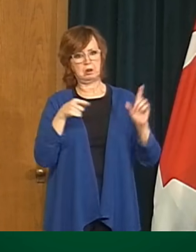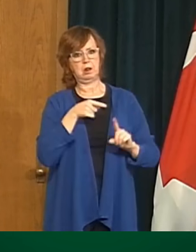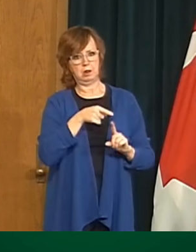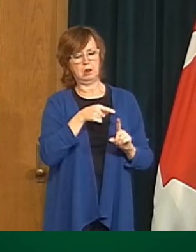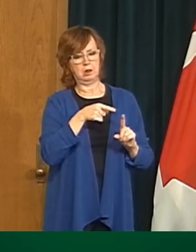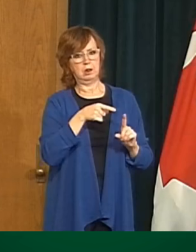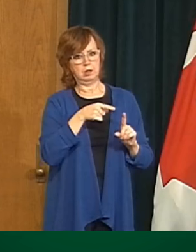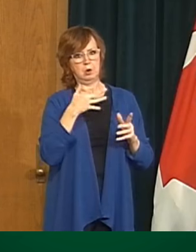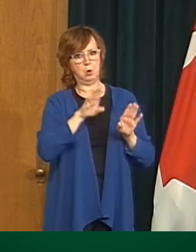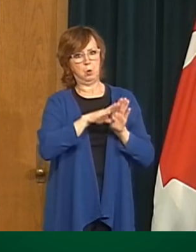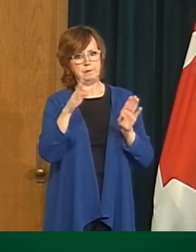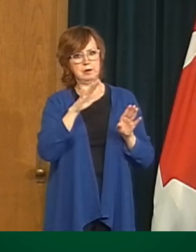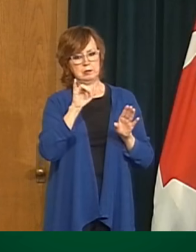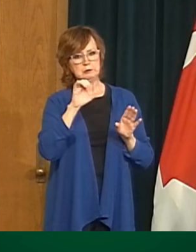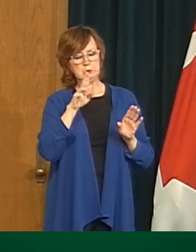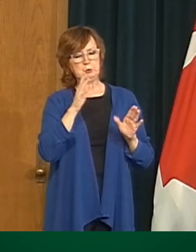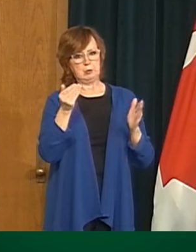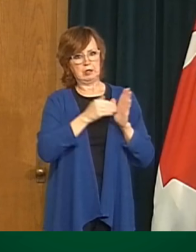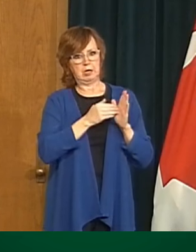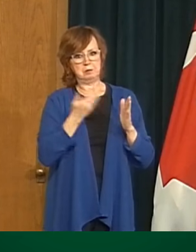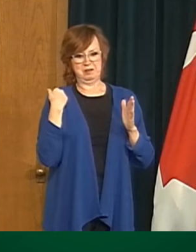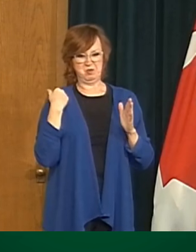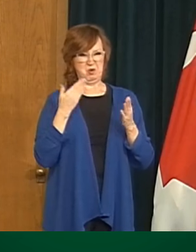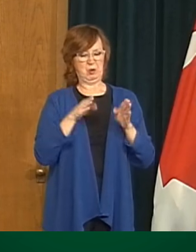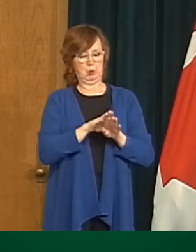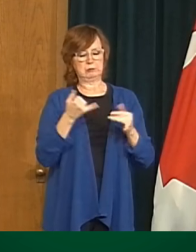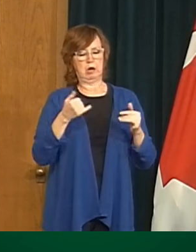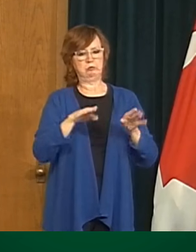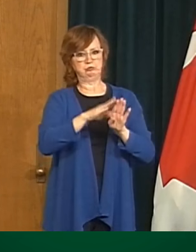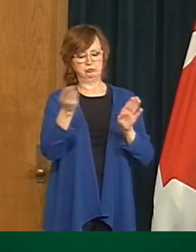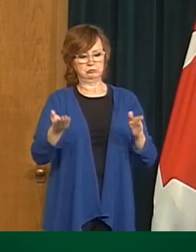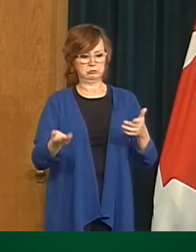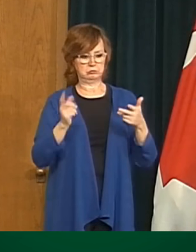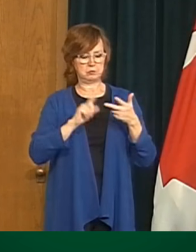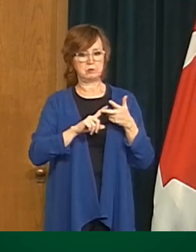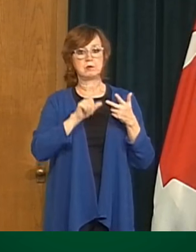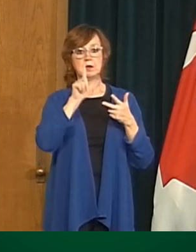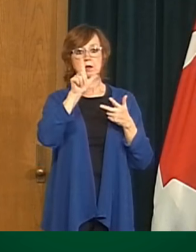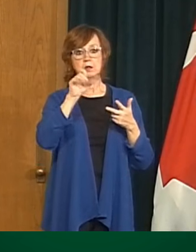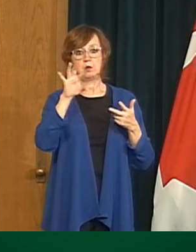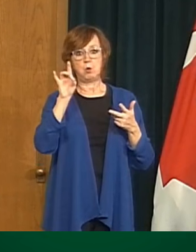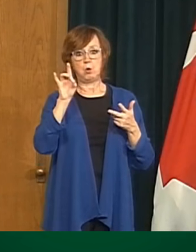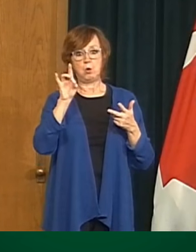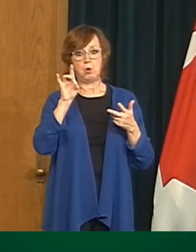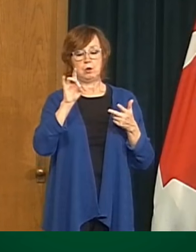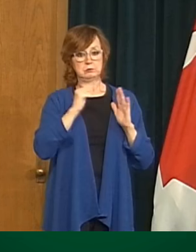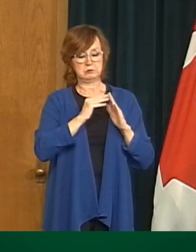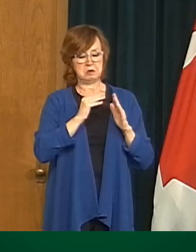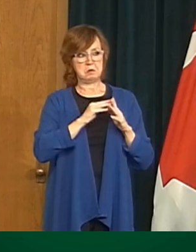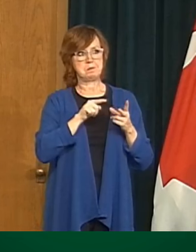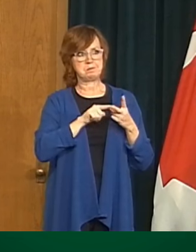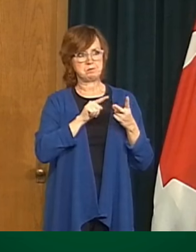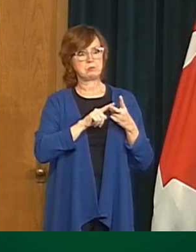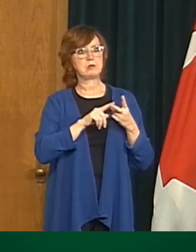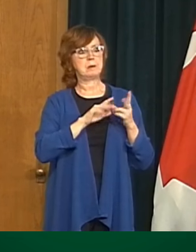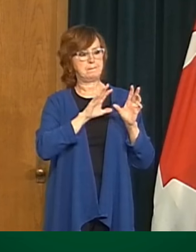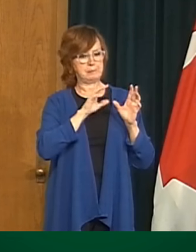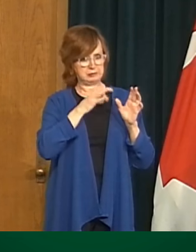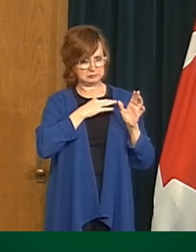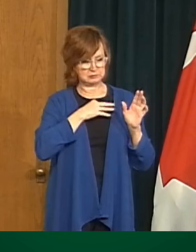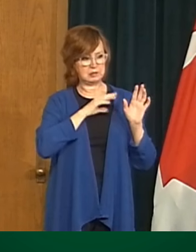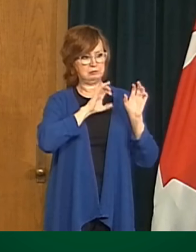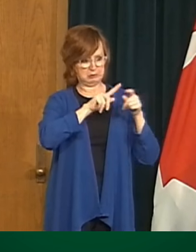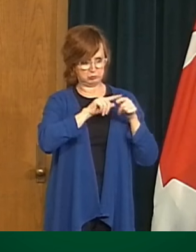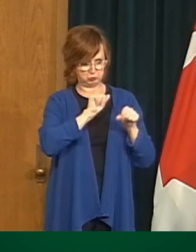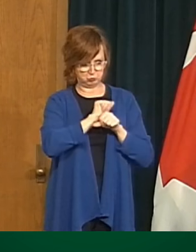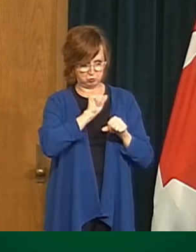on, including in Lloydminster, we are seeing staff coming back to work that have met those requirements and have been testing negative, and we are retesting